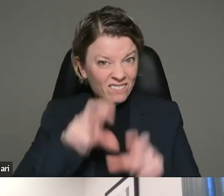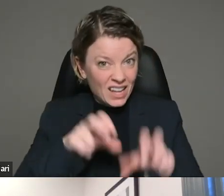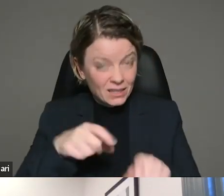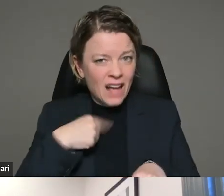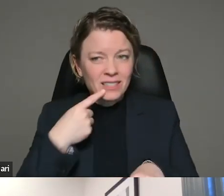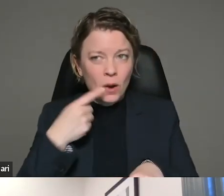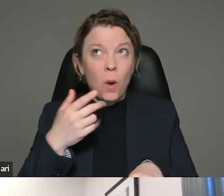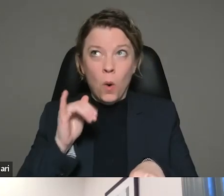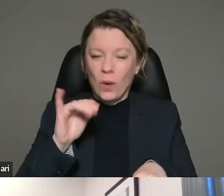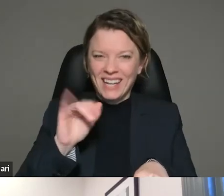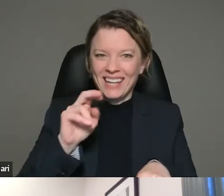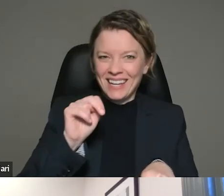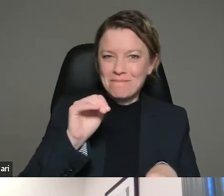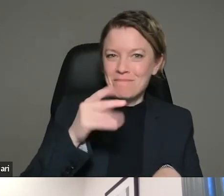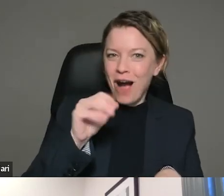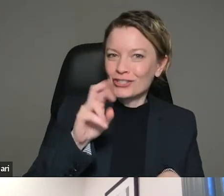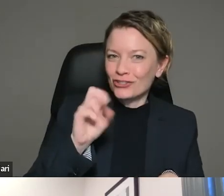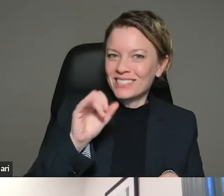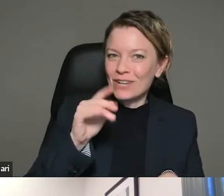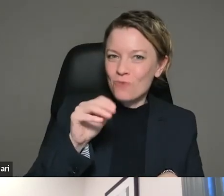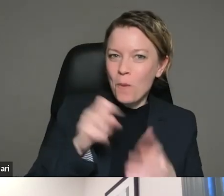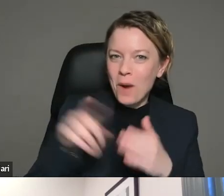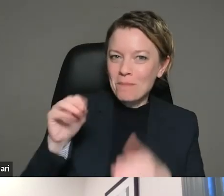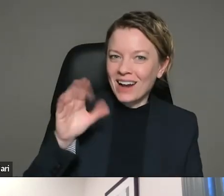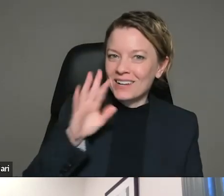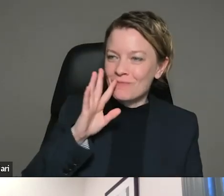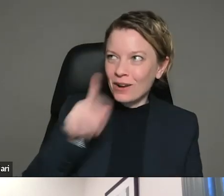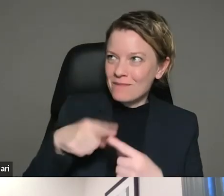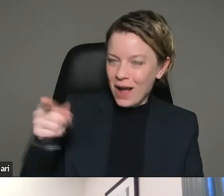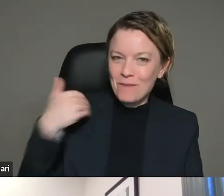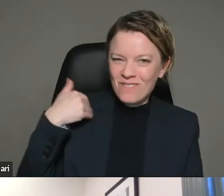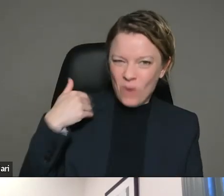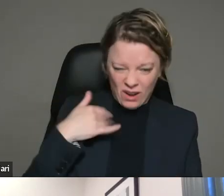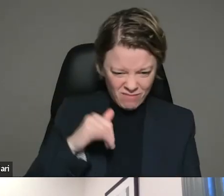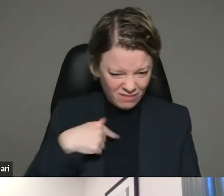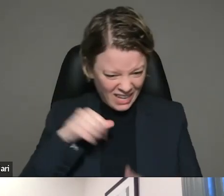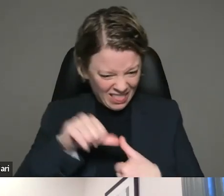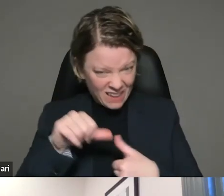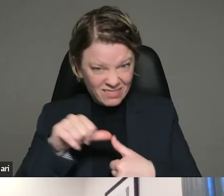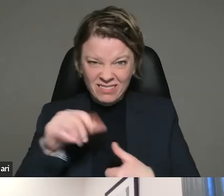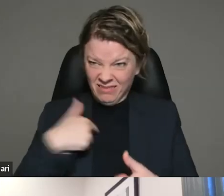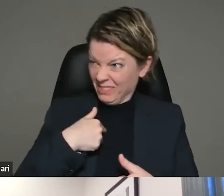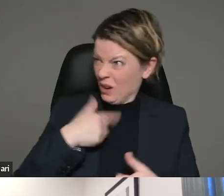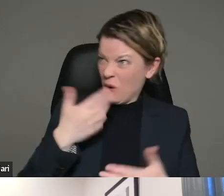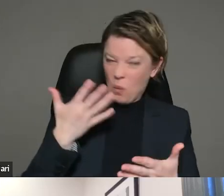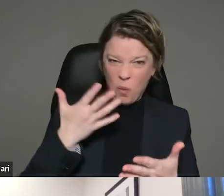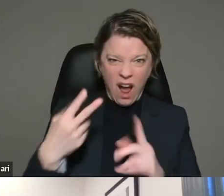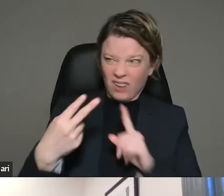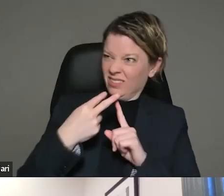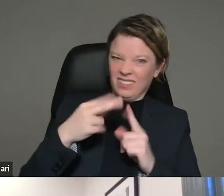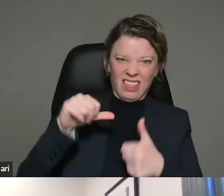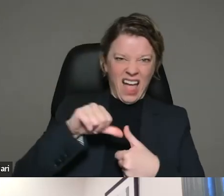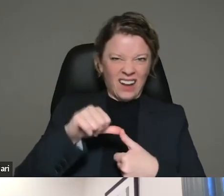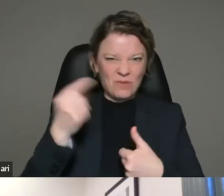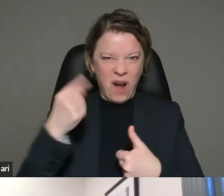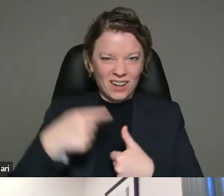on the imposter syndrome that Monica was alluding to earlier, like, what about me speaks Latin to you? And so frankly, their